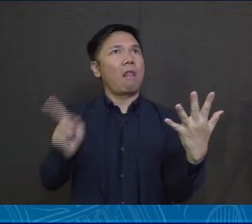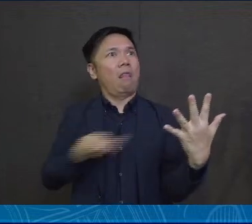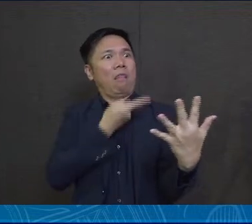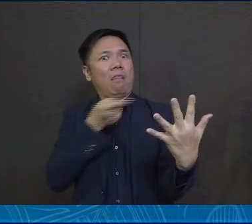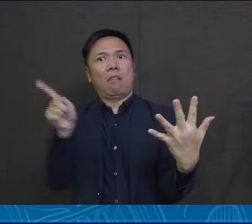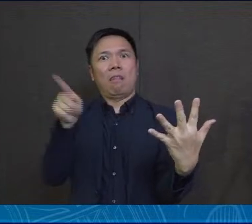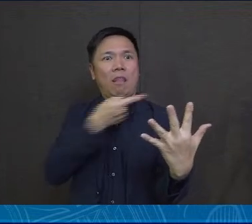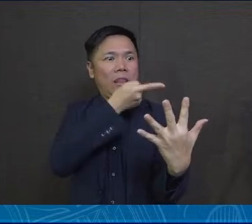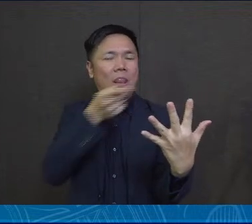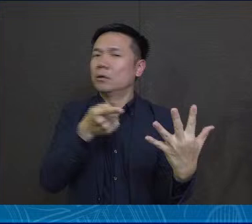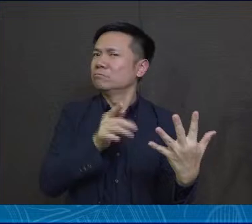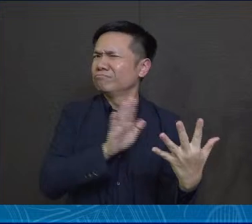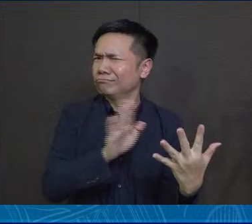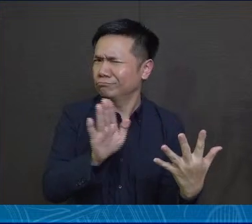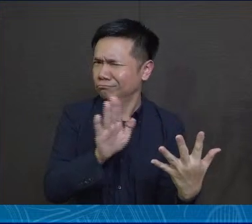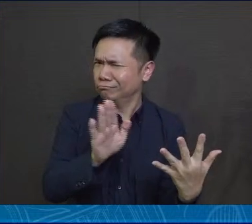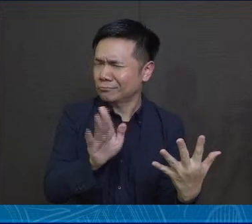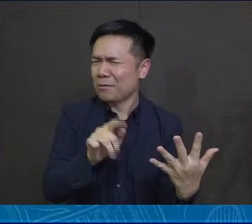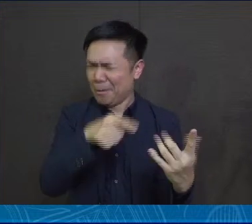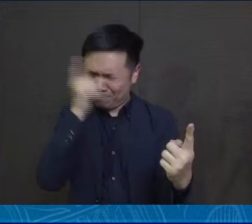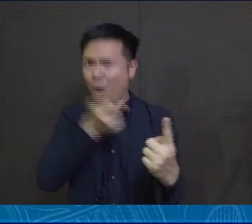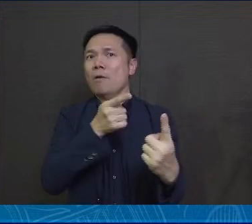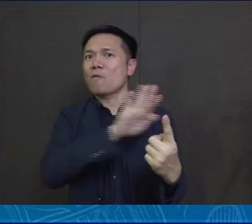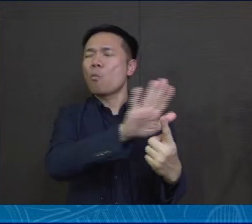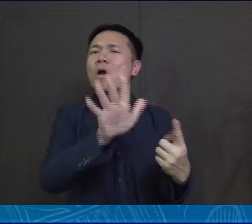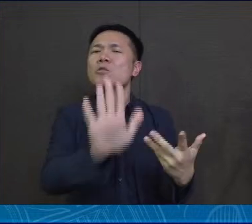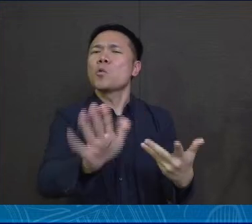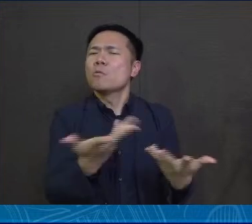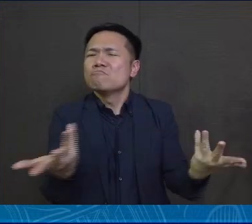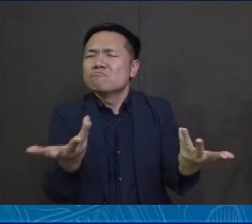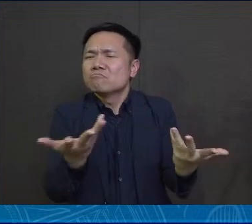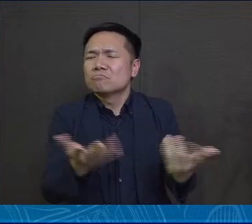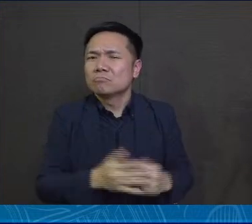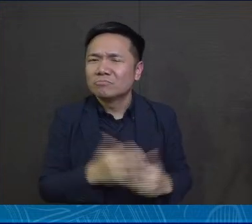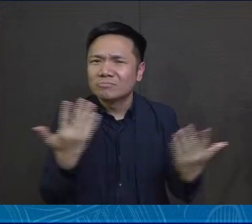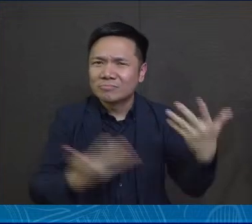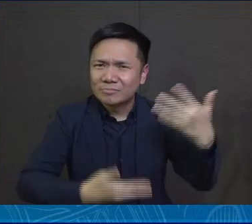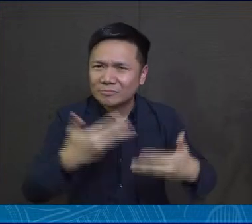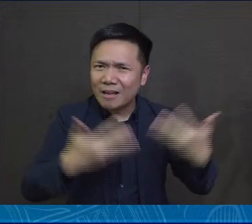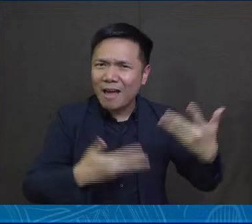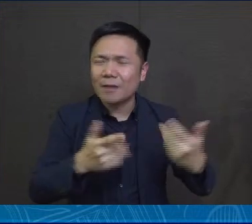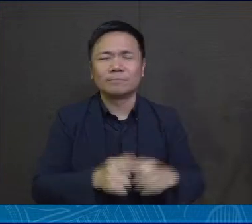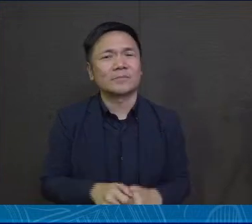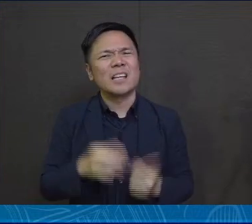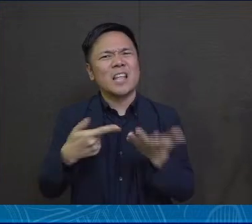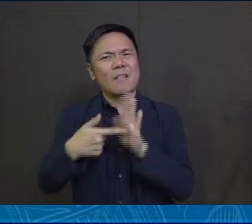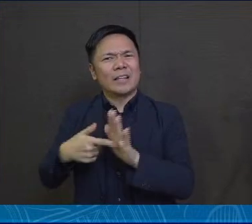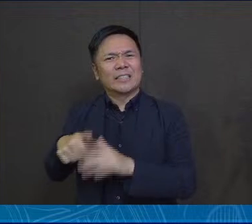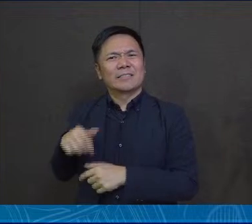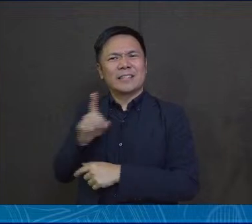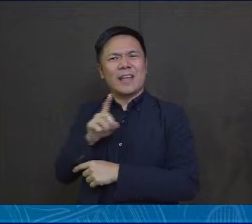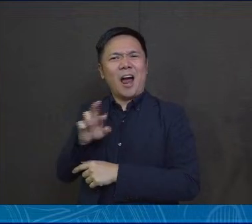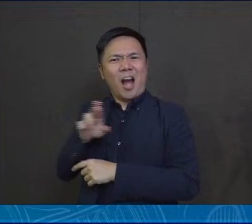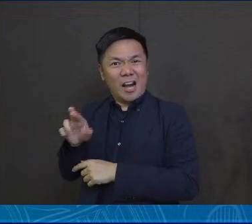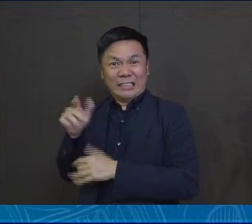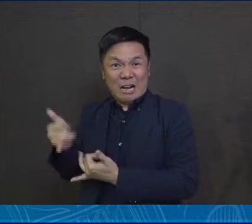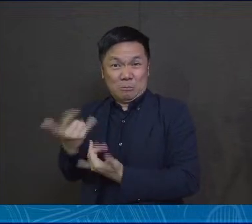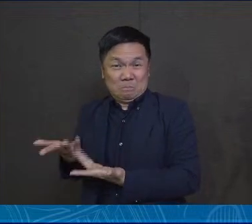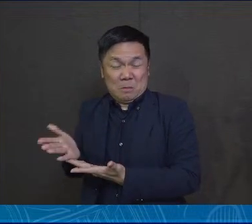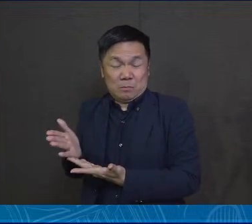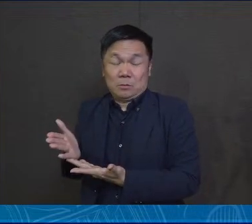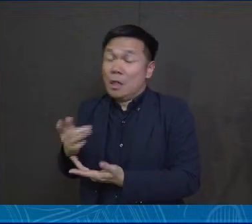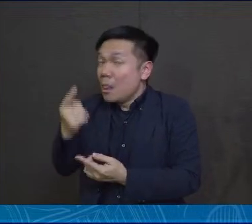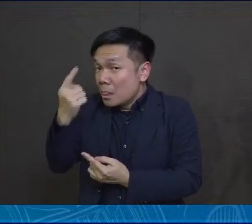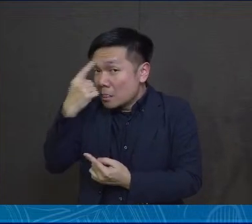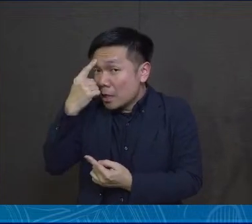being raised. And as this pertains to sort of the DRR goals in particular, the